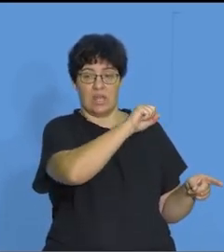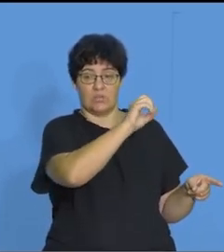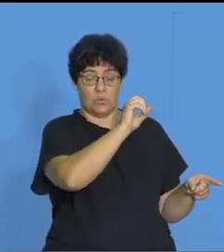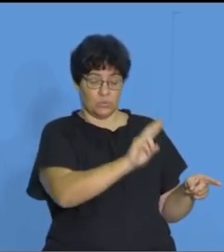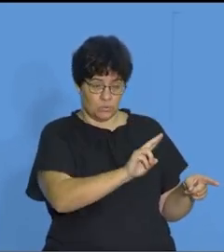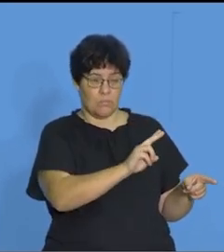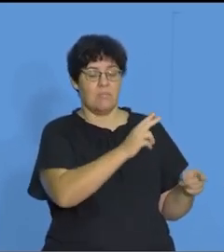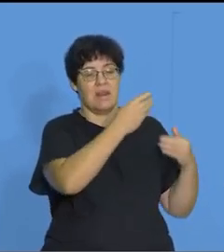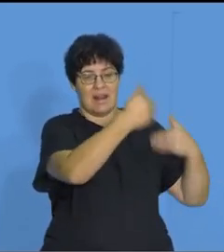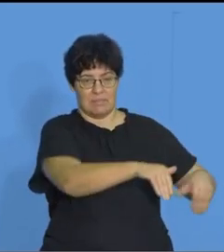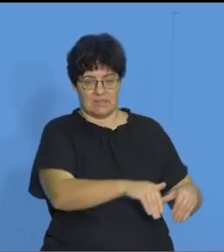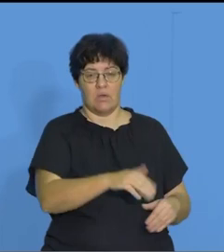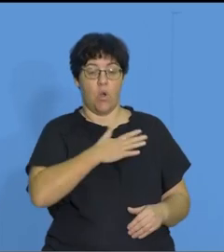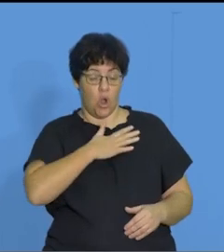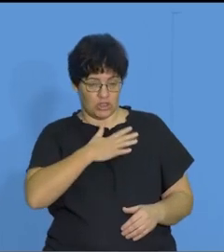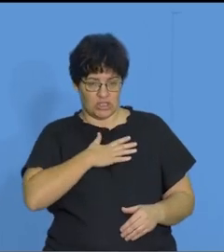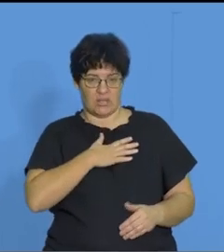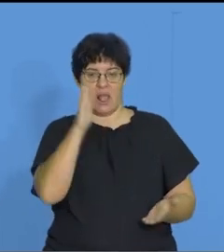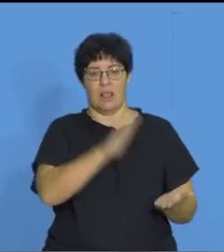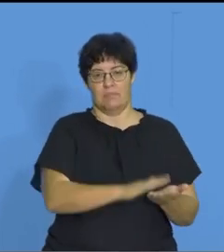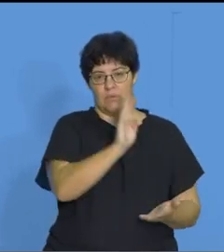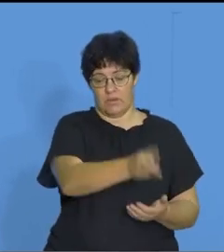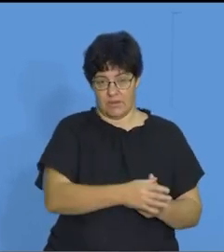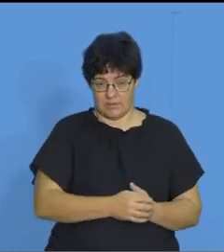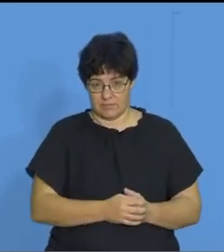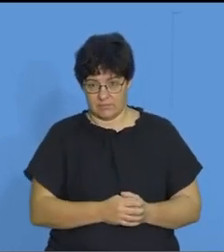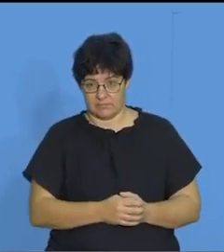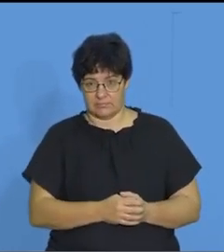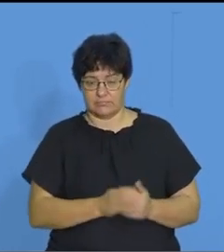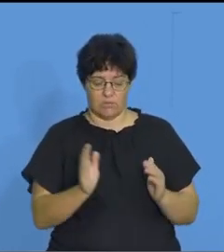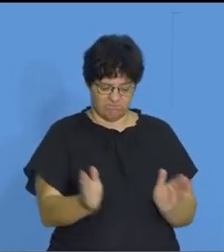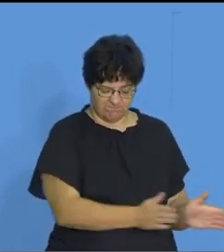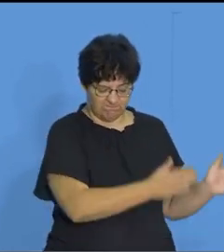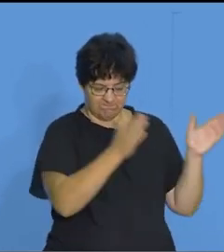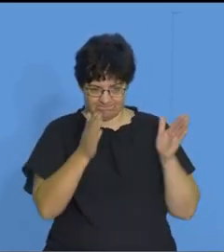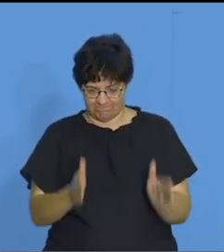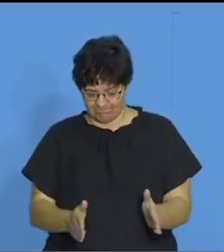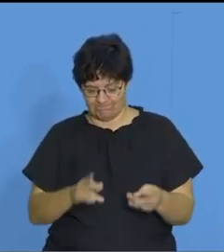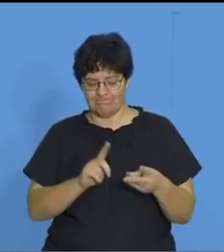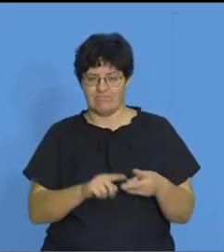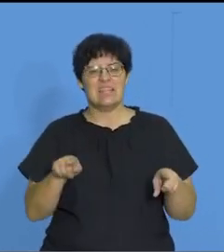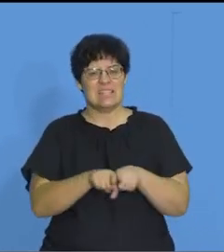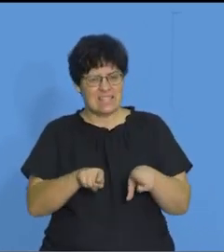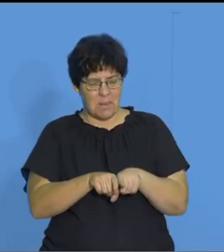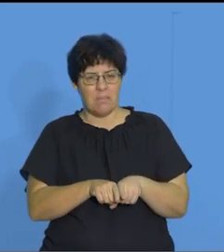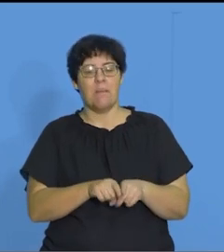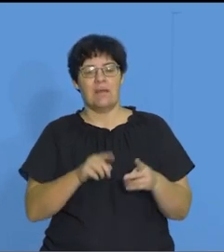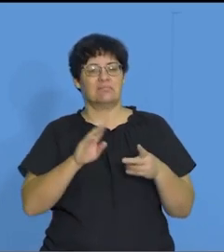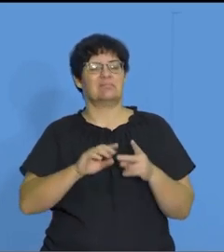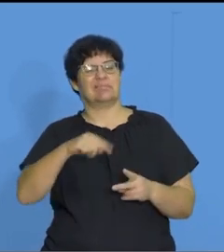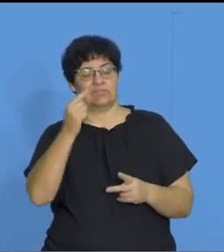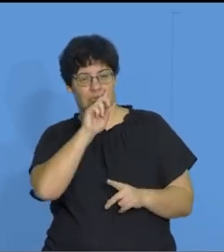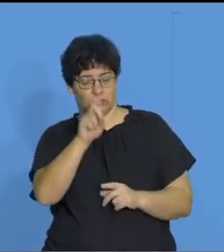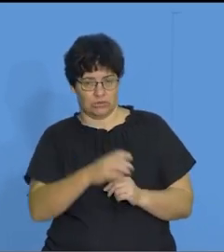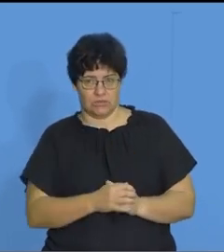oxygen is in excess, okay? Now, let's shift our attention to a different example that addresses more or less the same thing, okay?